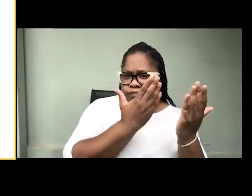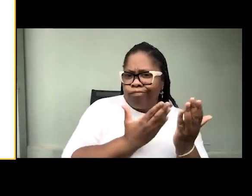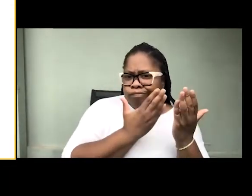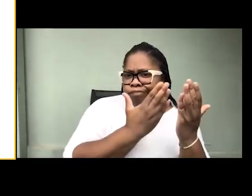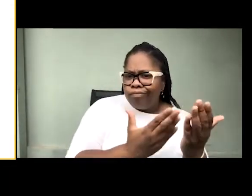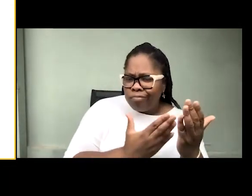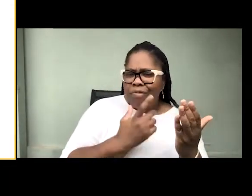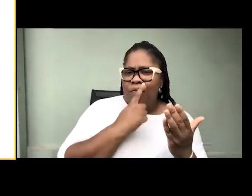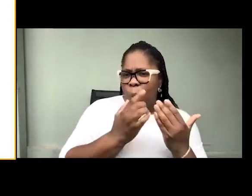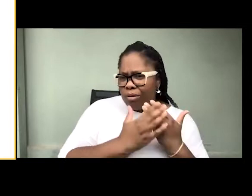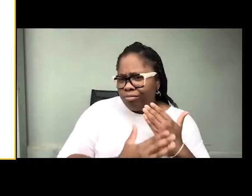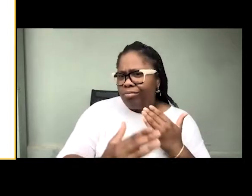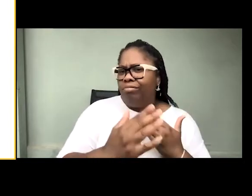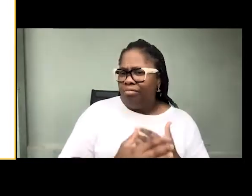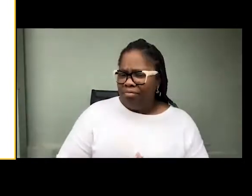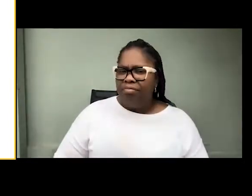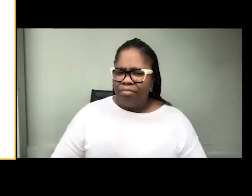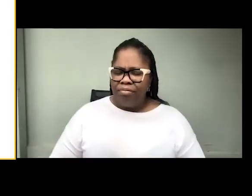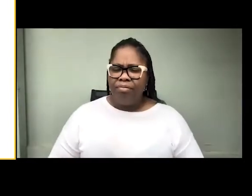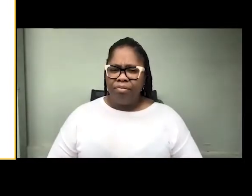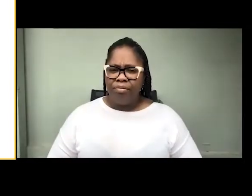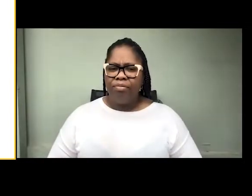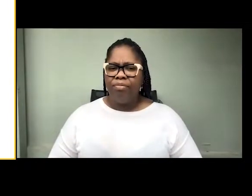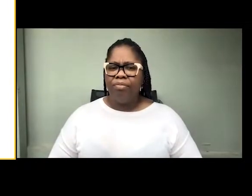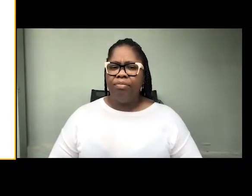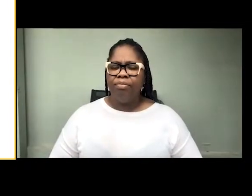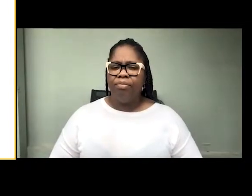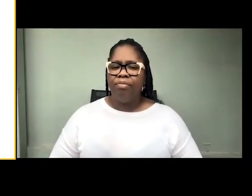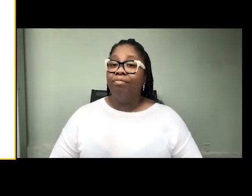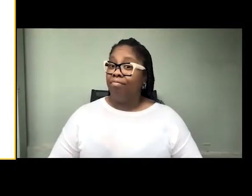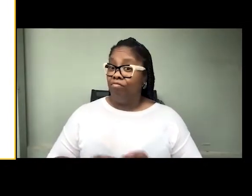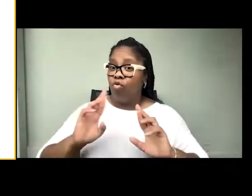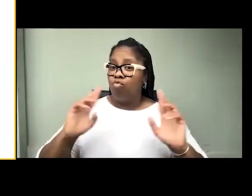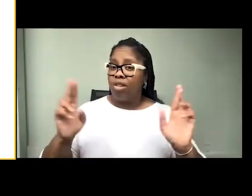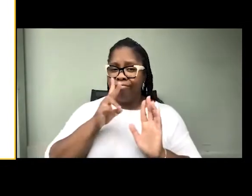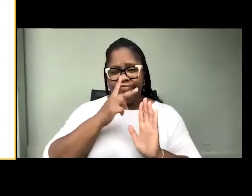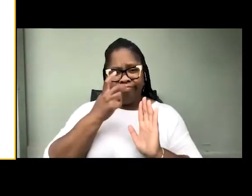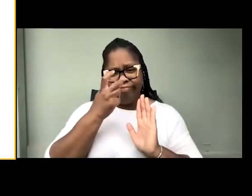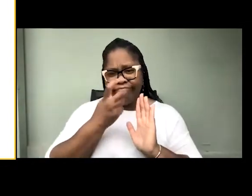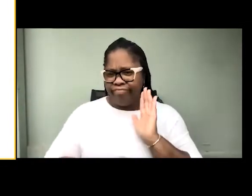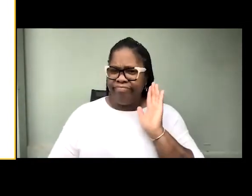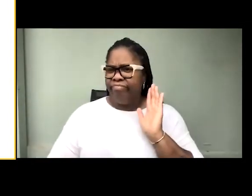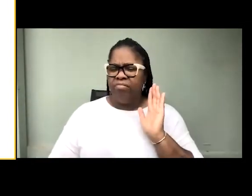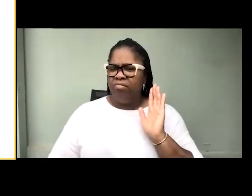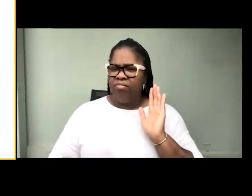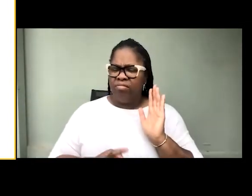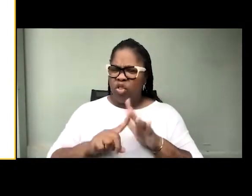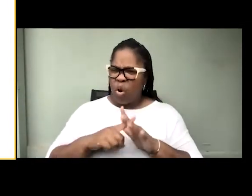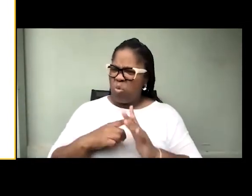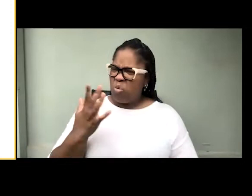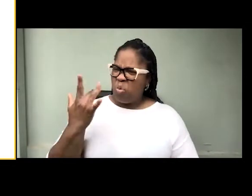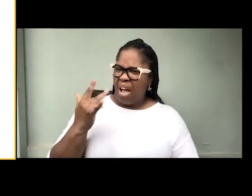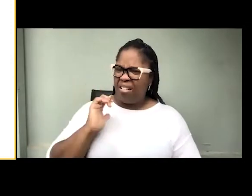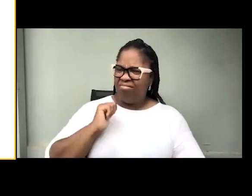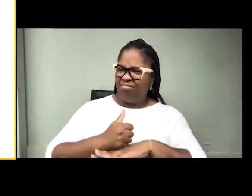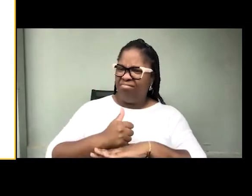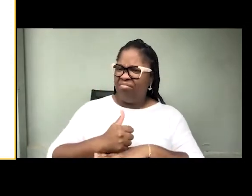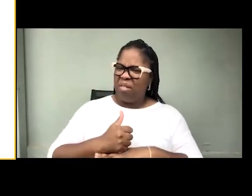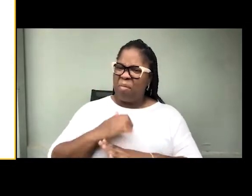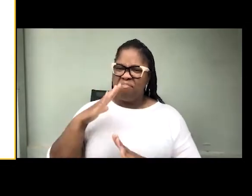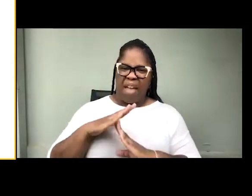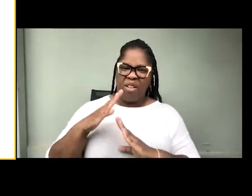for the next year and a half. I'm going to go ahead and dive into sort of why we created a Master Plan for